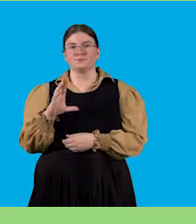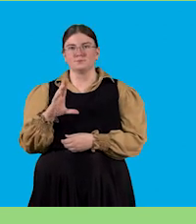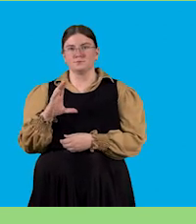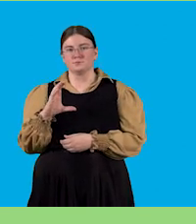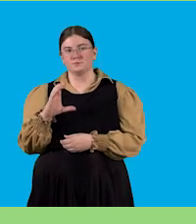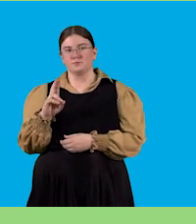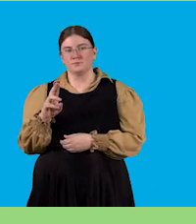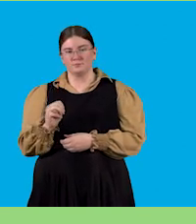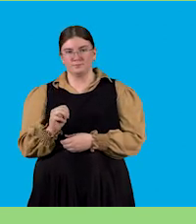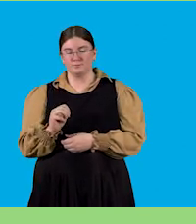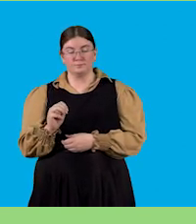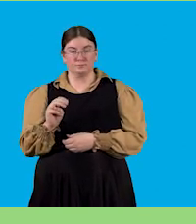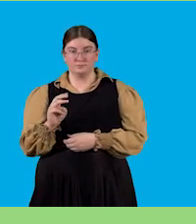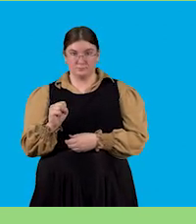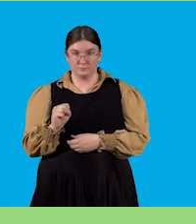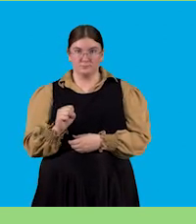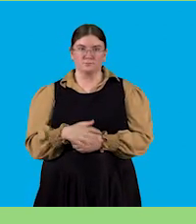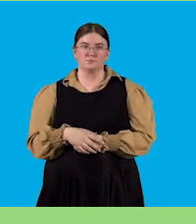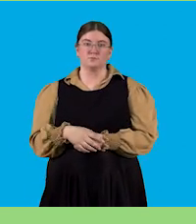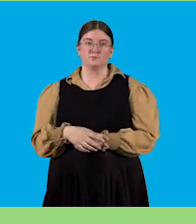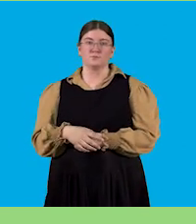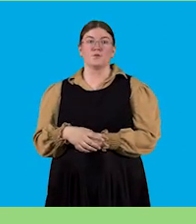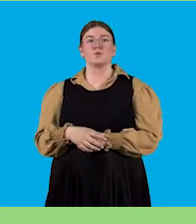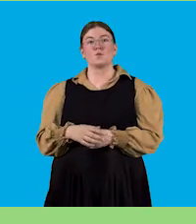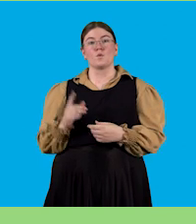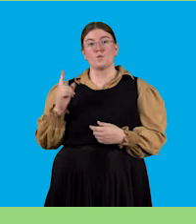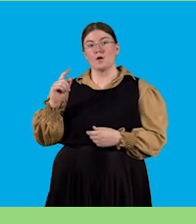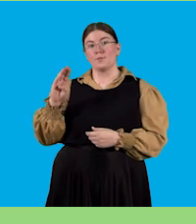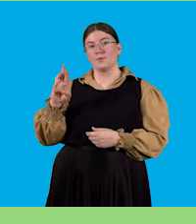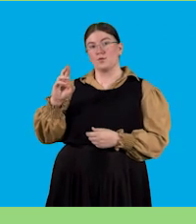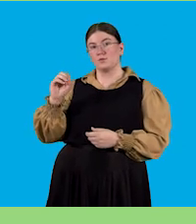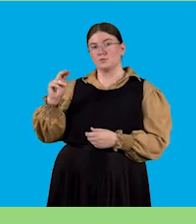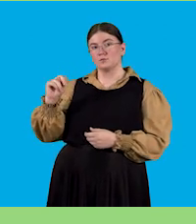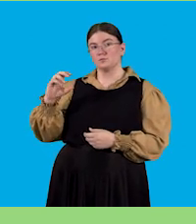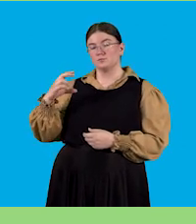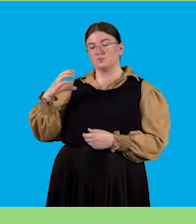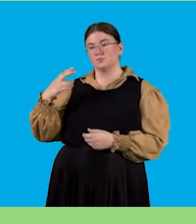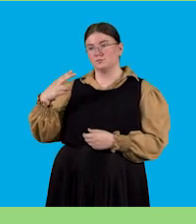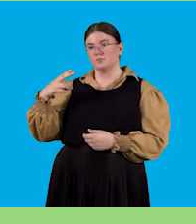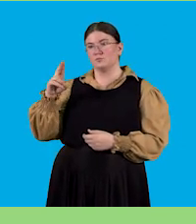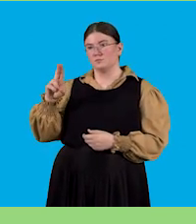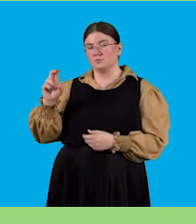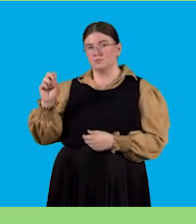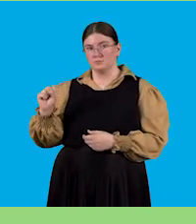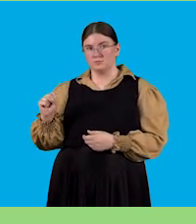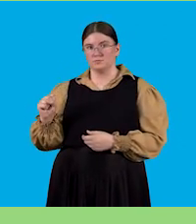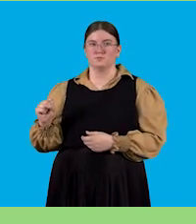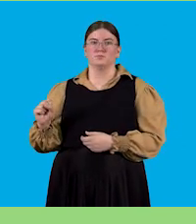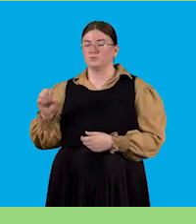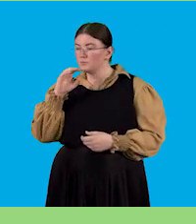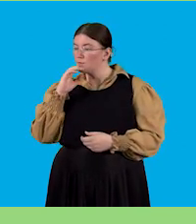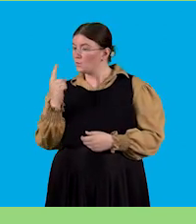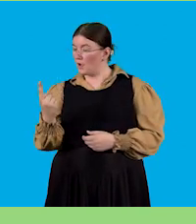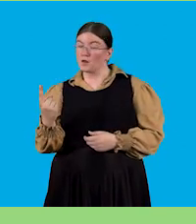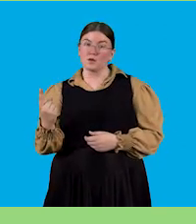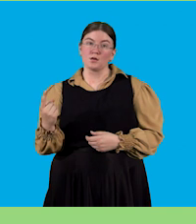remember, bronchus is for singular, so it's one bronchus. Bronchi is plural form, so it's two